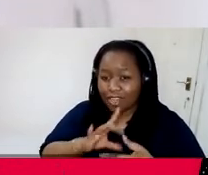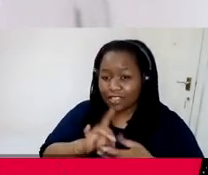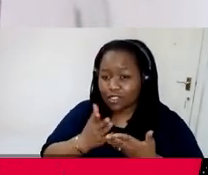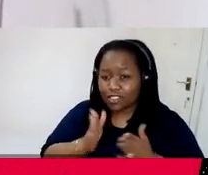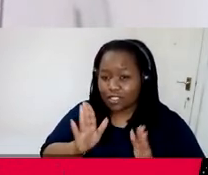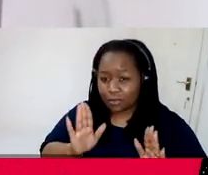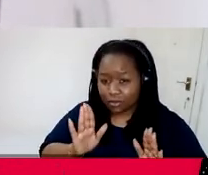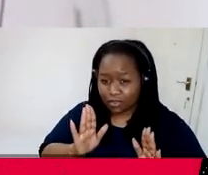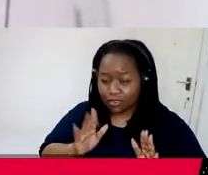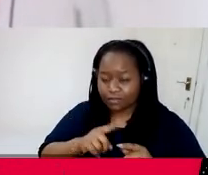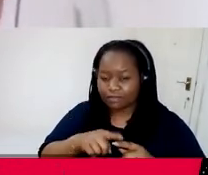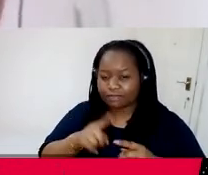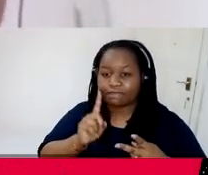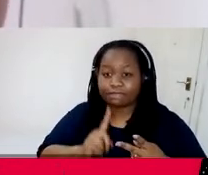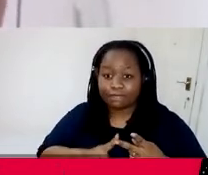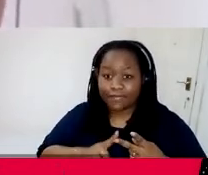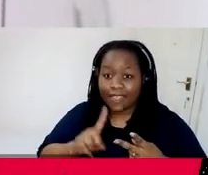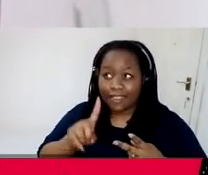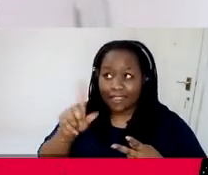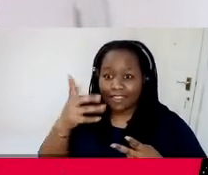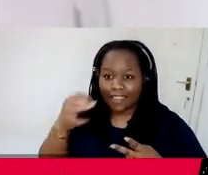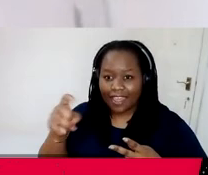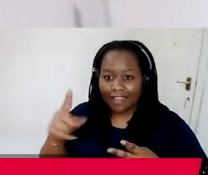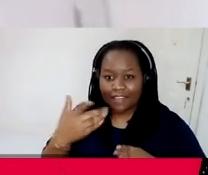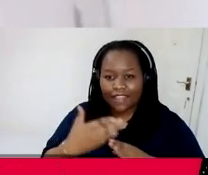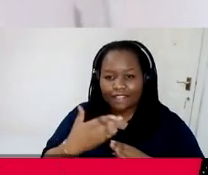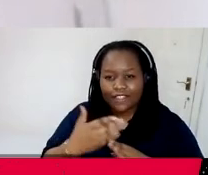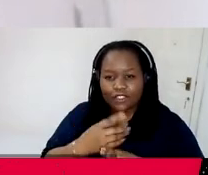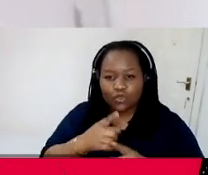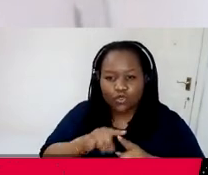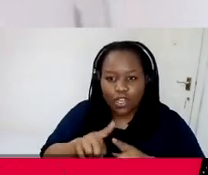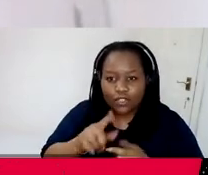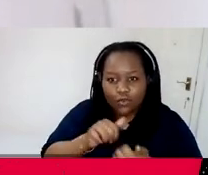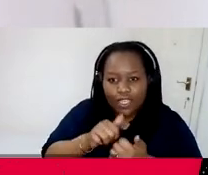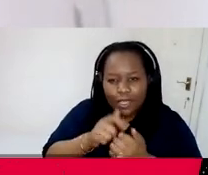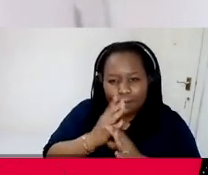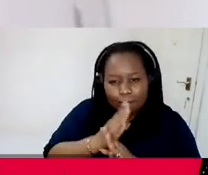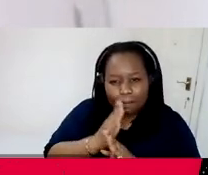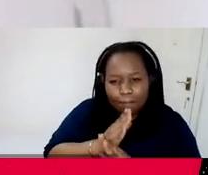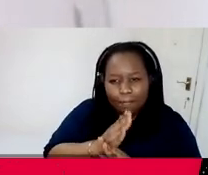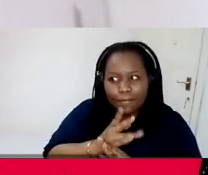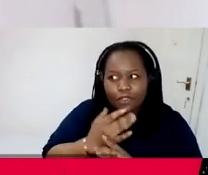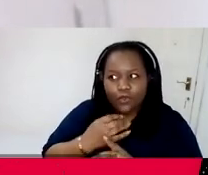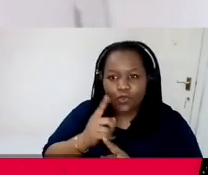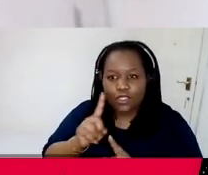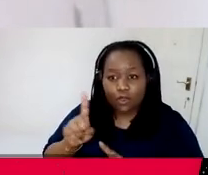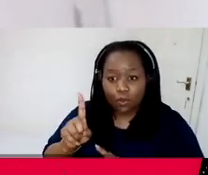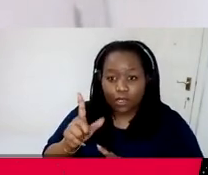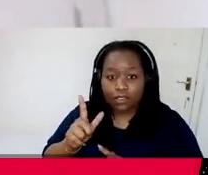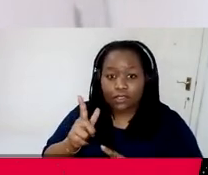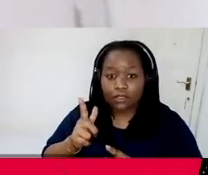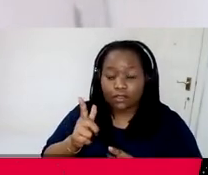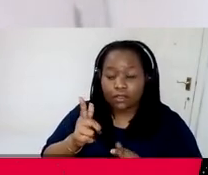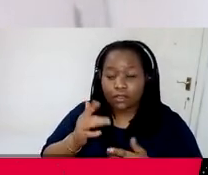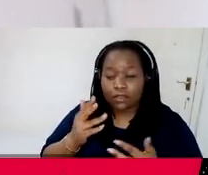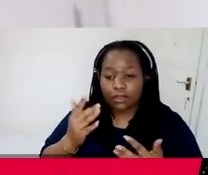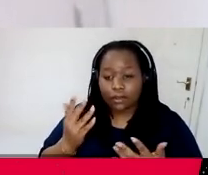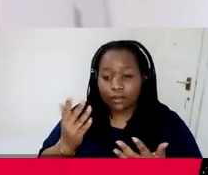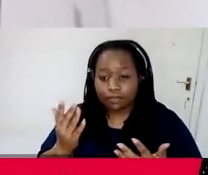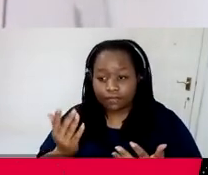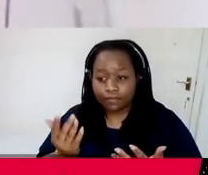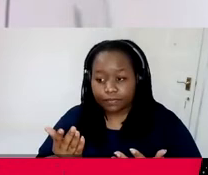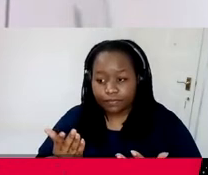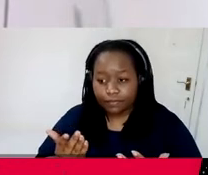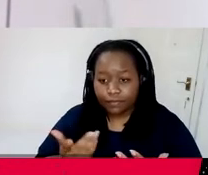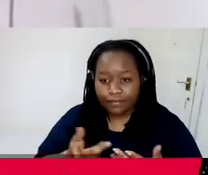around national security and around confidentiality. And again, these are, if you challenge them,